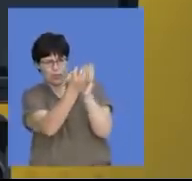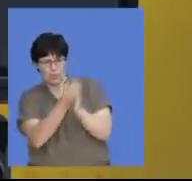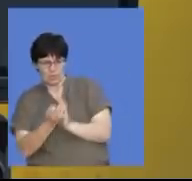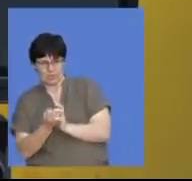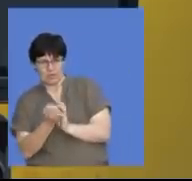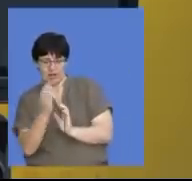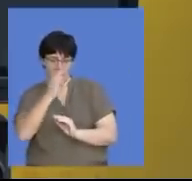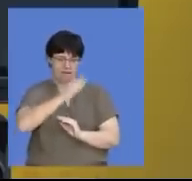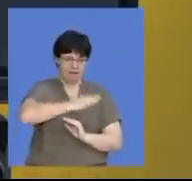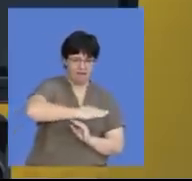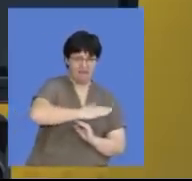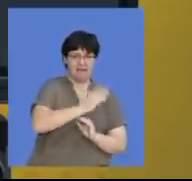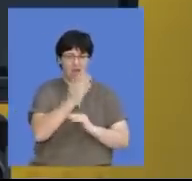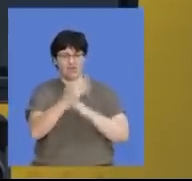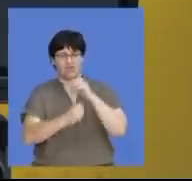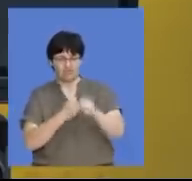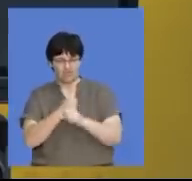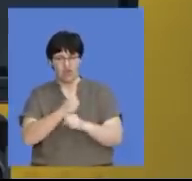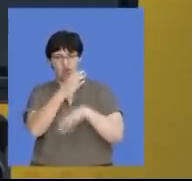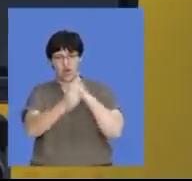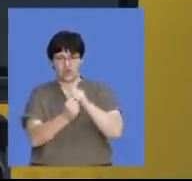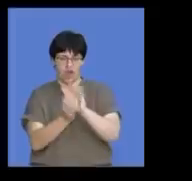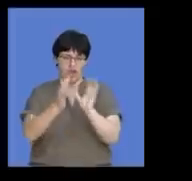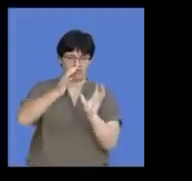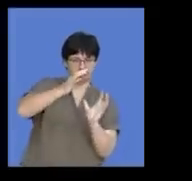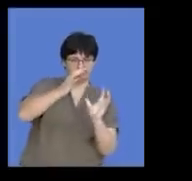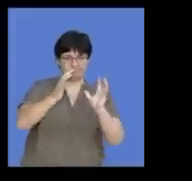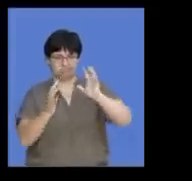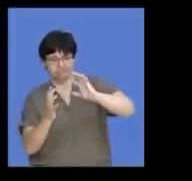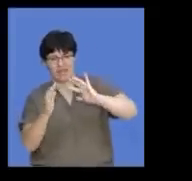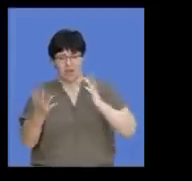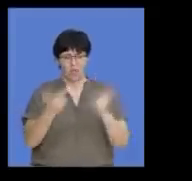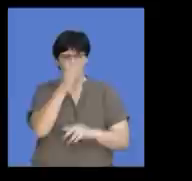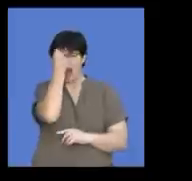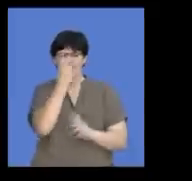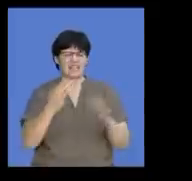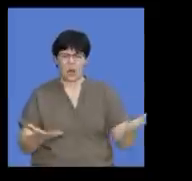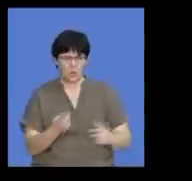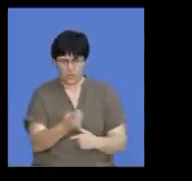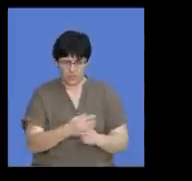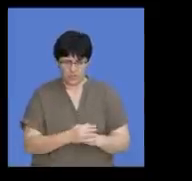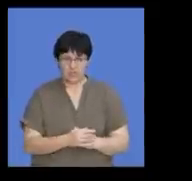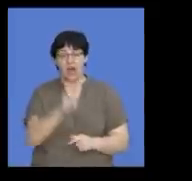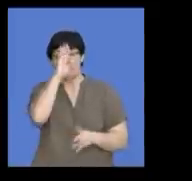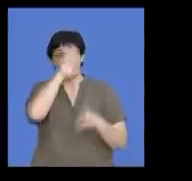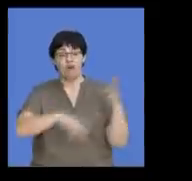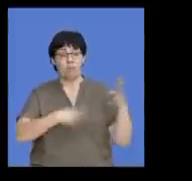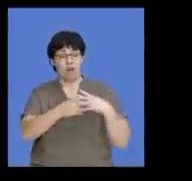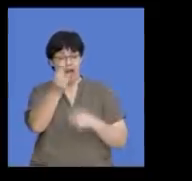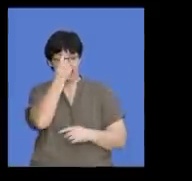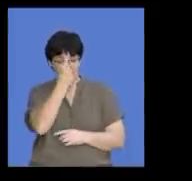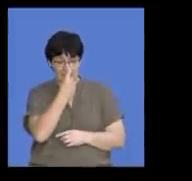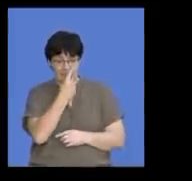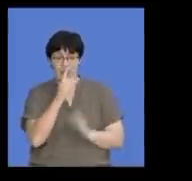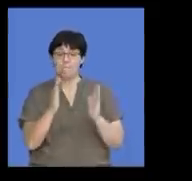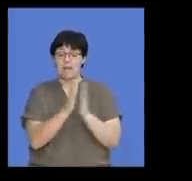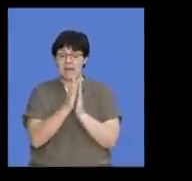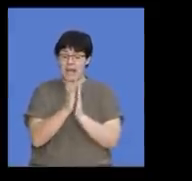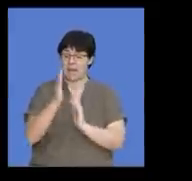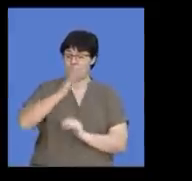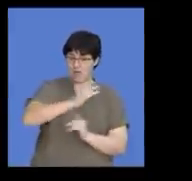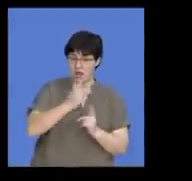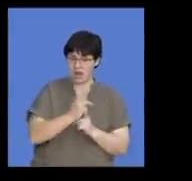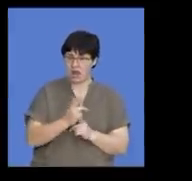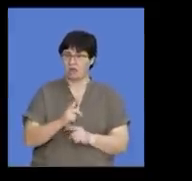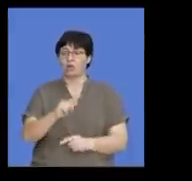is declining year on year. Let's get a better understanding of that. Always remember your formula. Magnetic bearing is equal